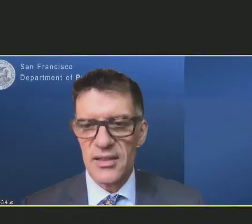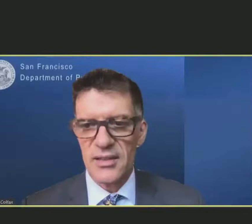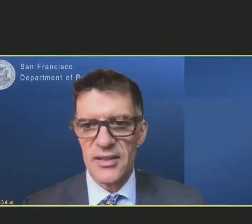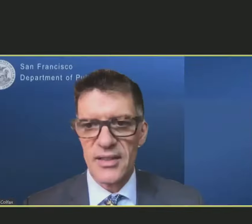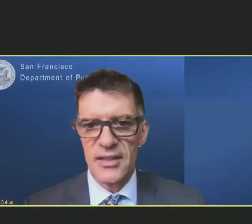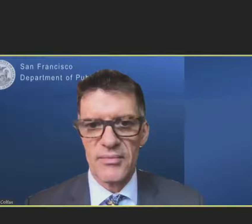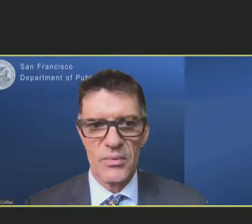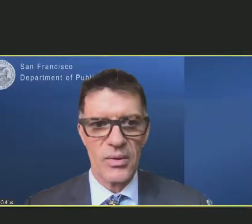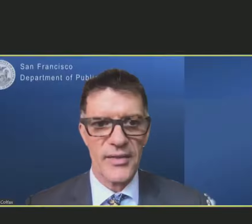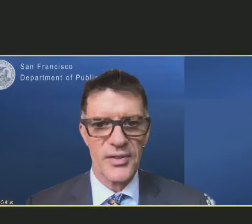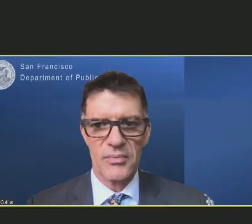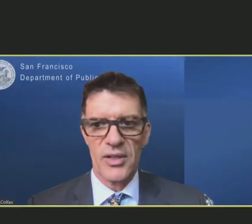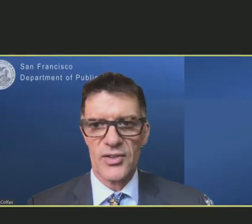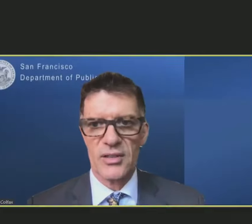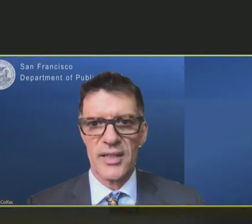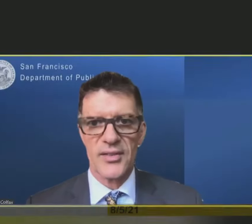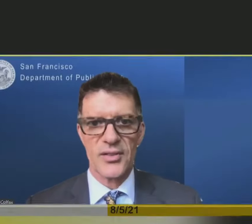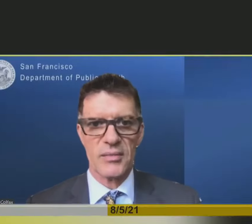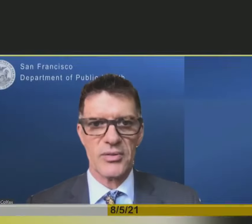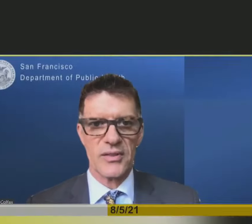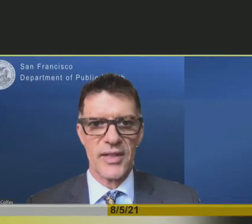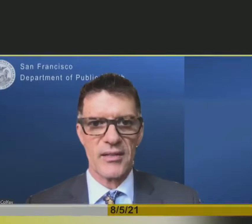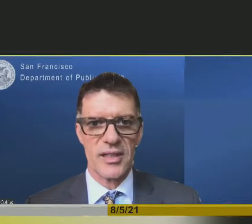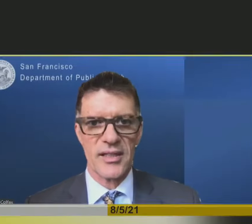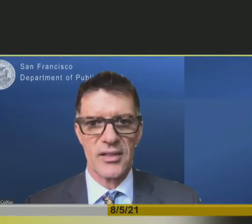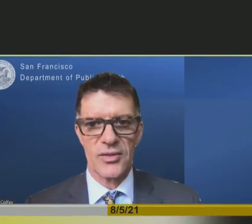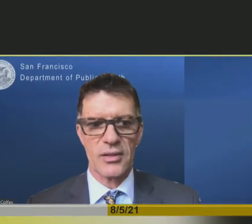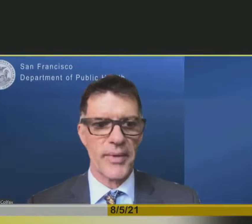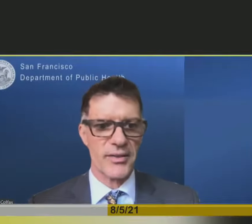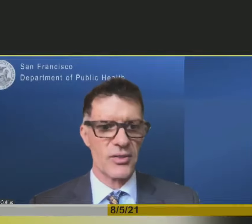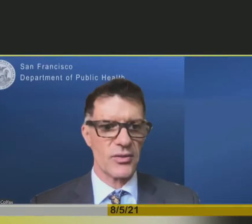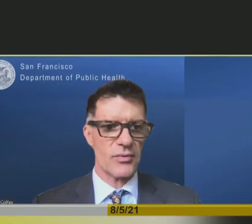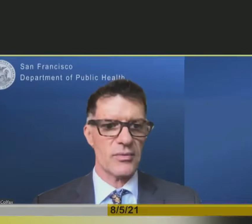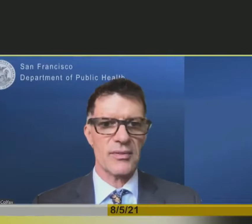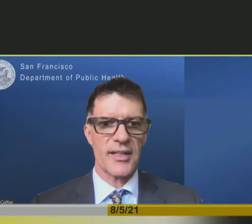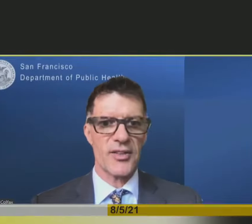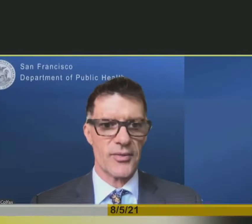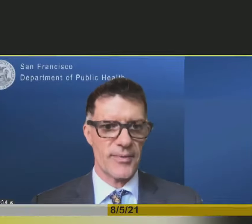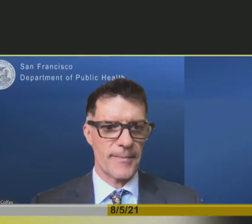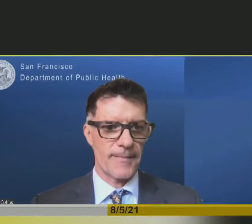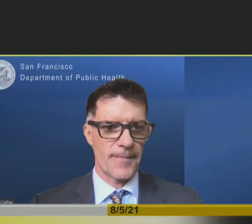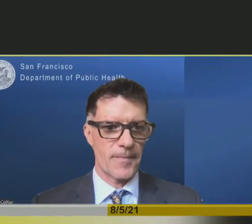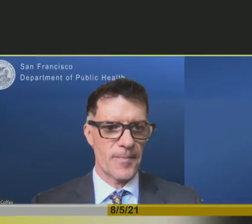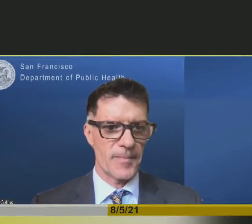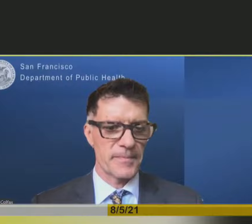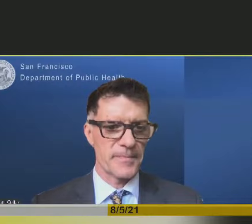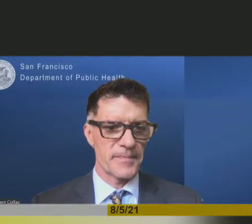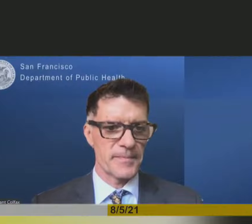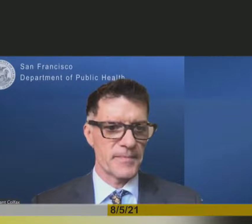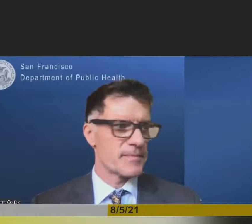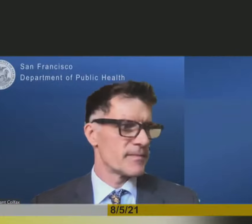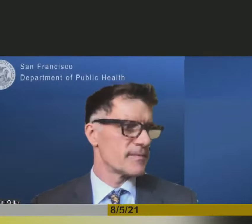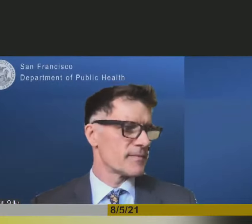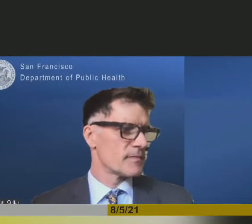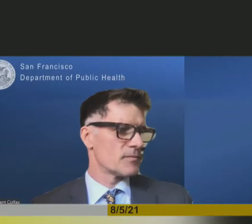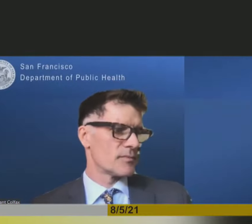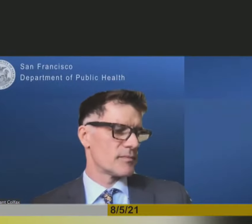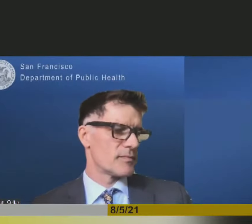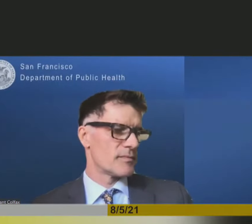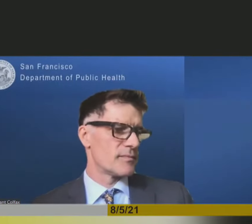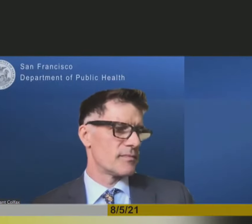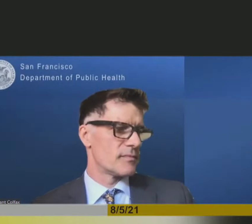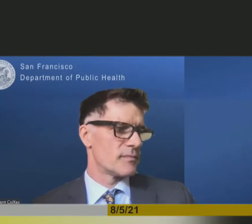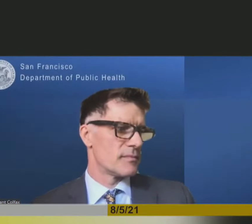presentation, and we'll have some question and answer, I believe now. Katie, I'll turn it back to you. Thank you. Thank you, Dr. Colfax.